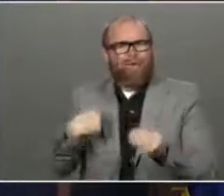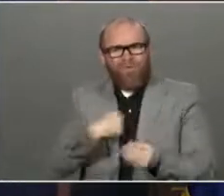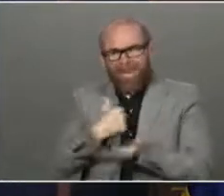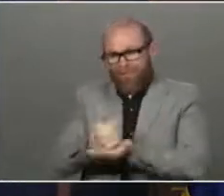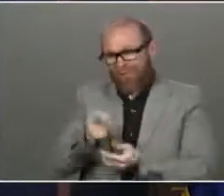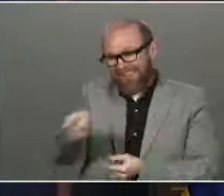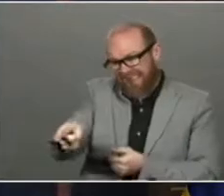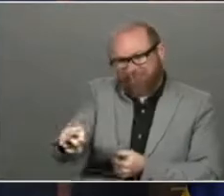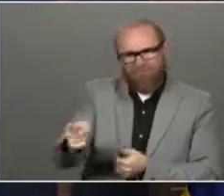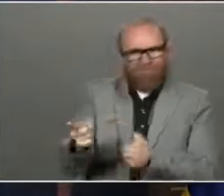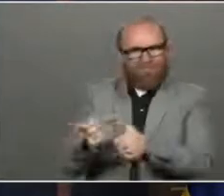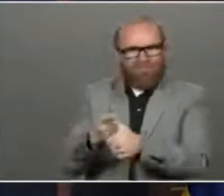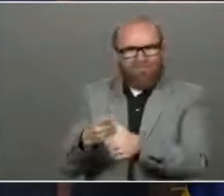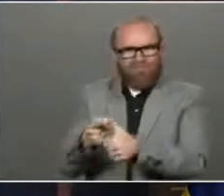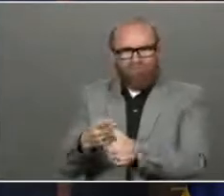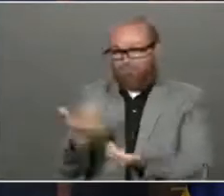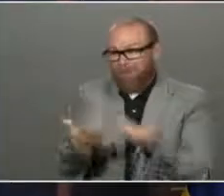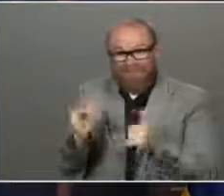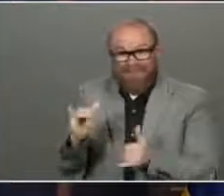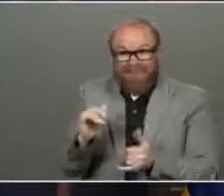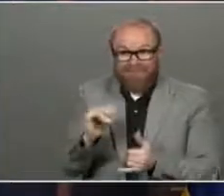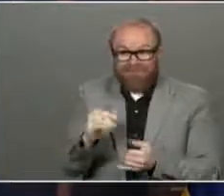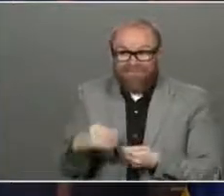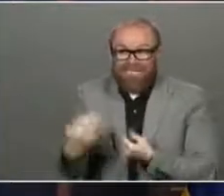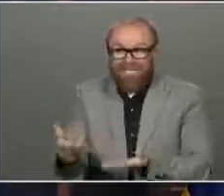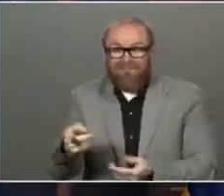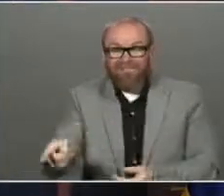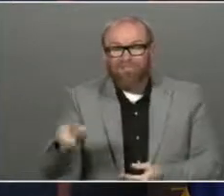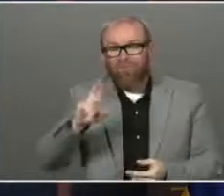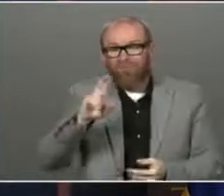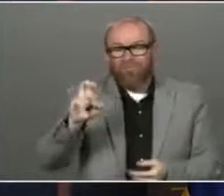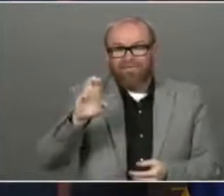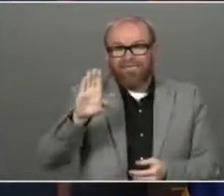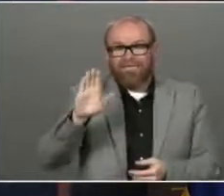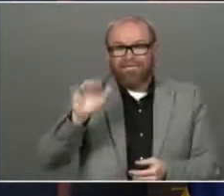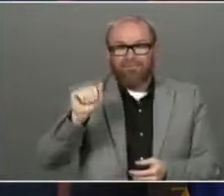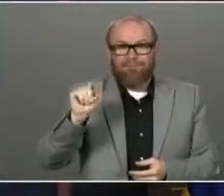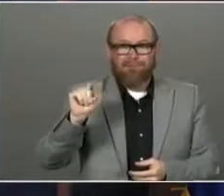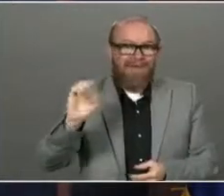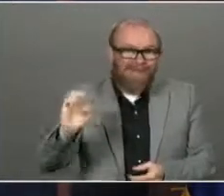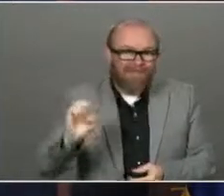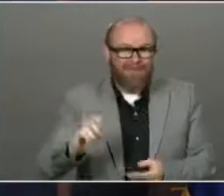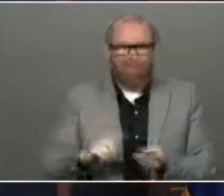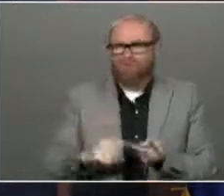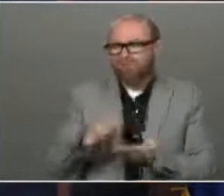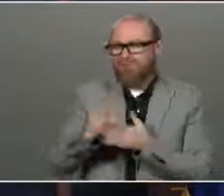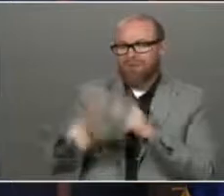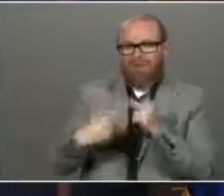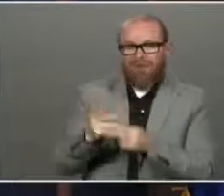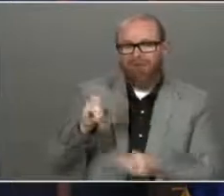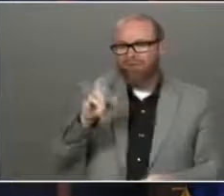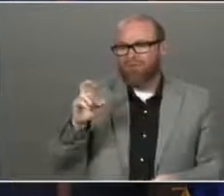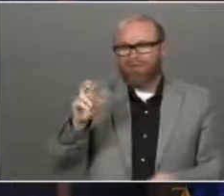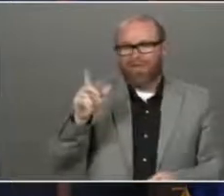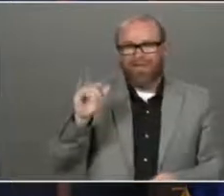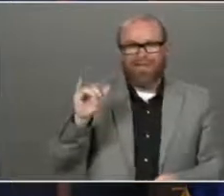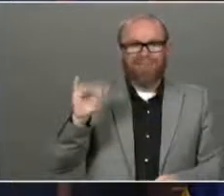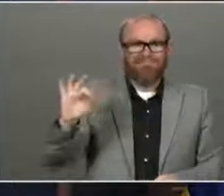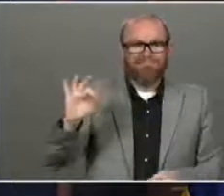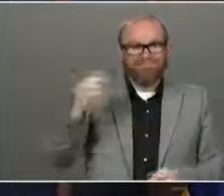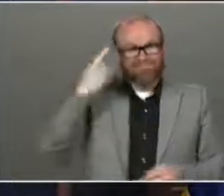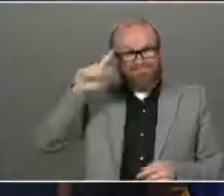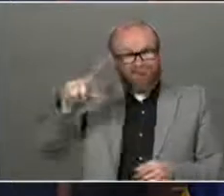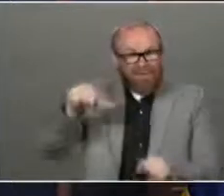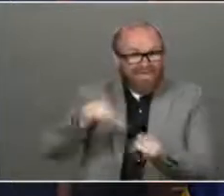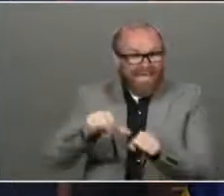it's giving them some sort of rebate relief to help them with the gas, with the